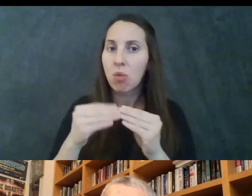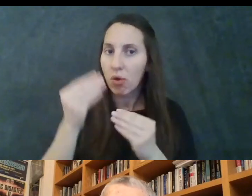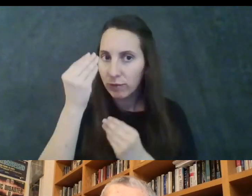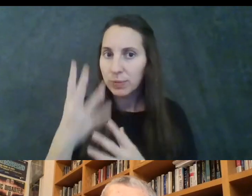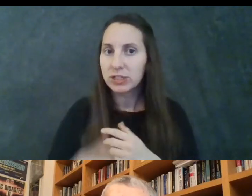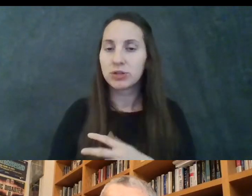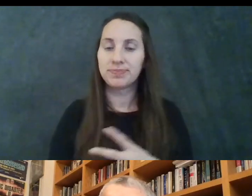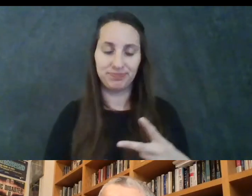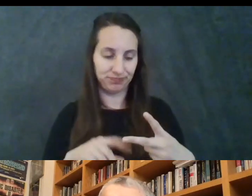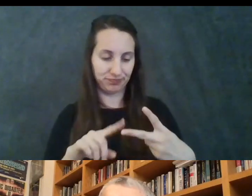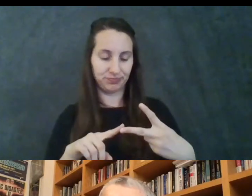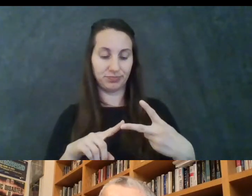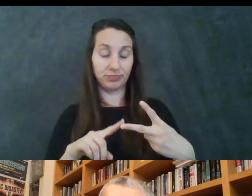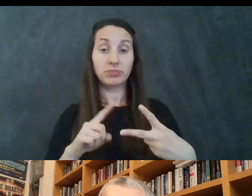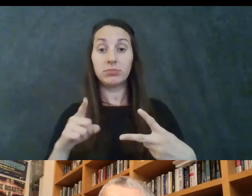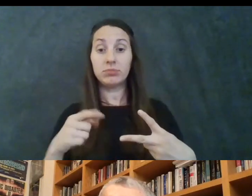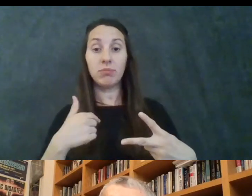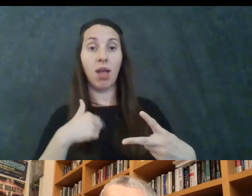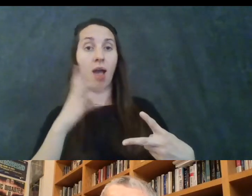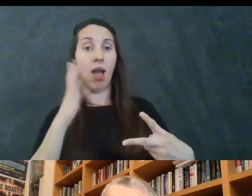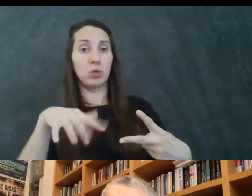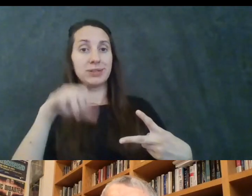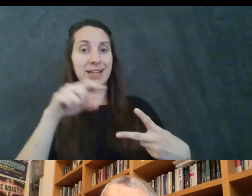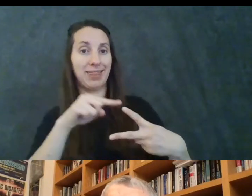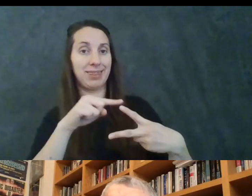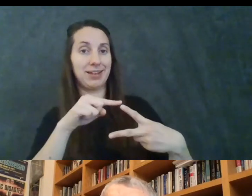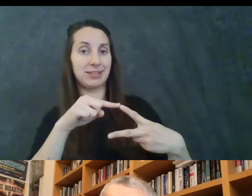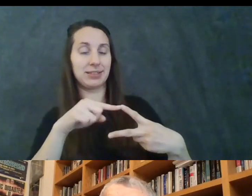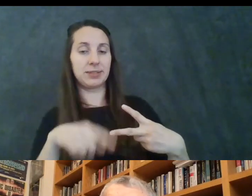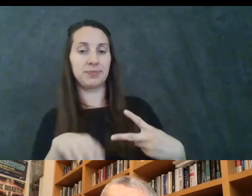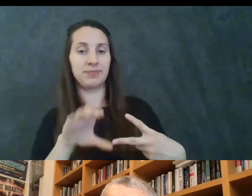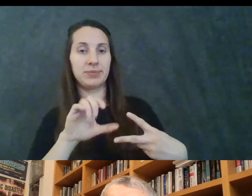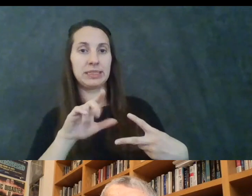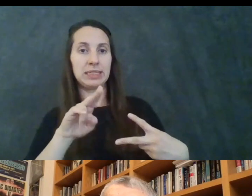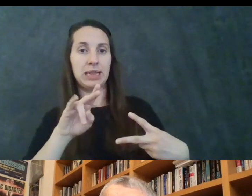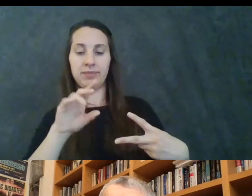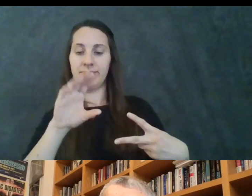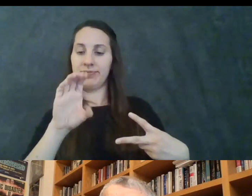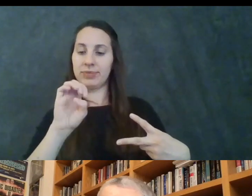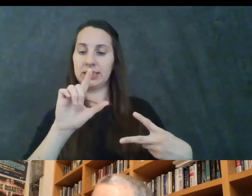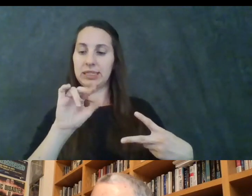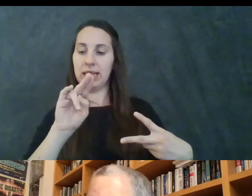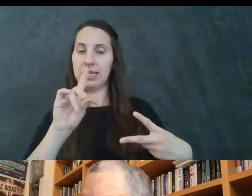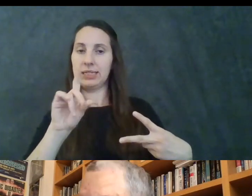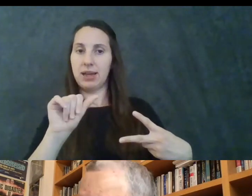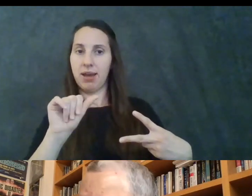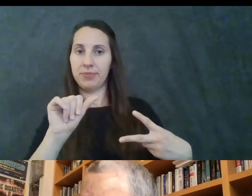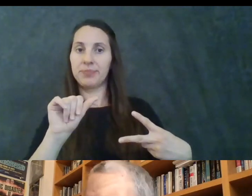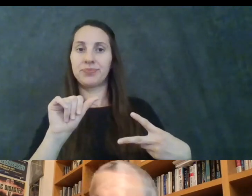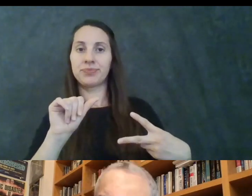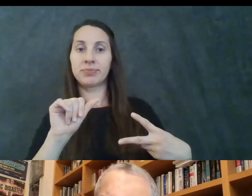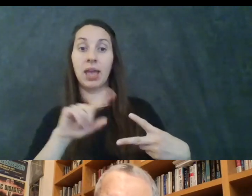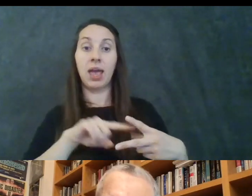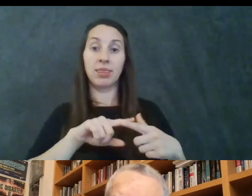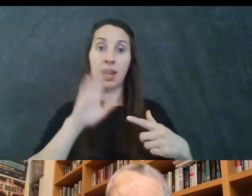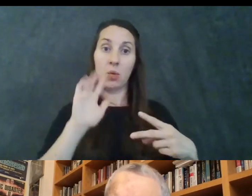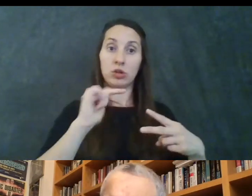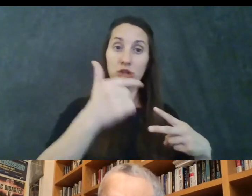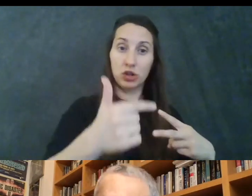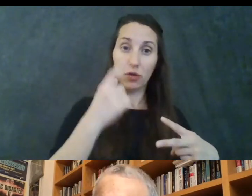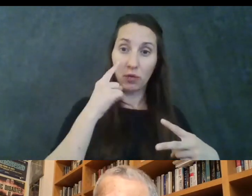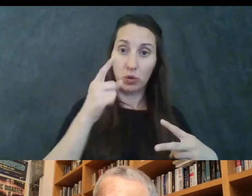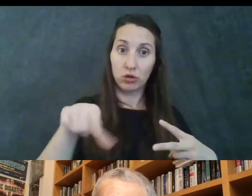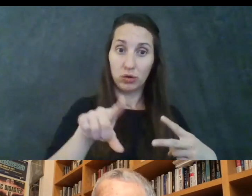So let me take the first part of that question, and then I'll turn it back to you all to answer the second